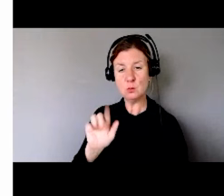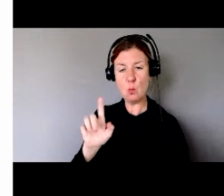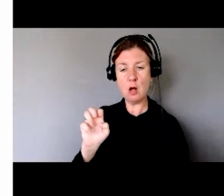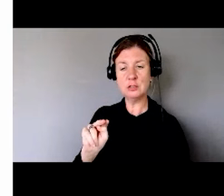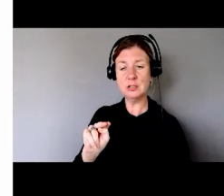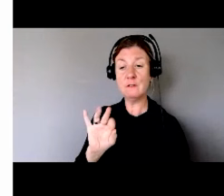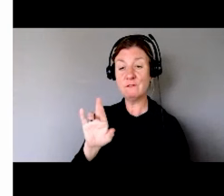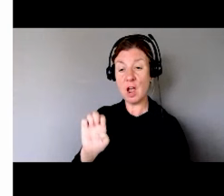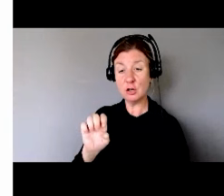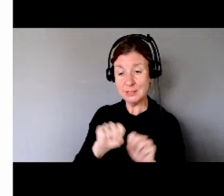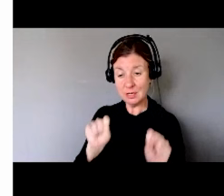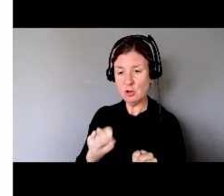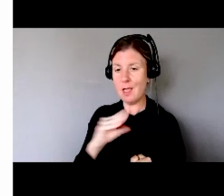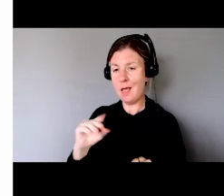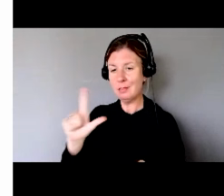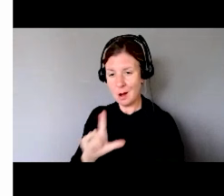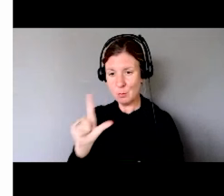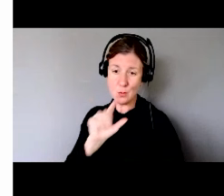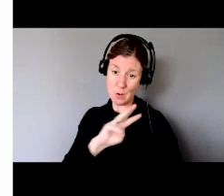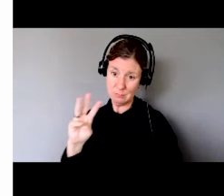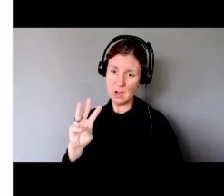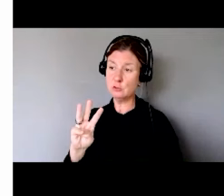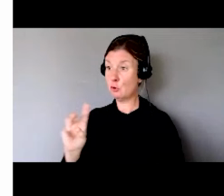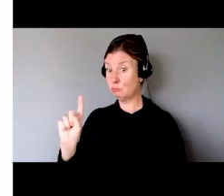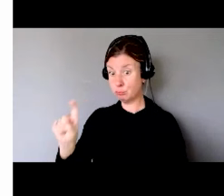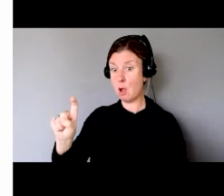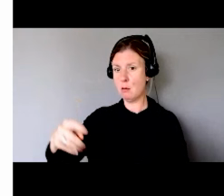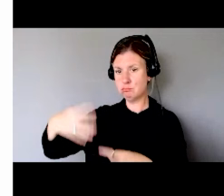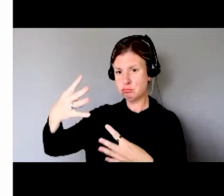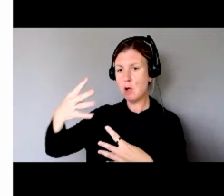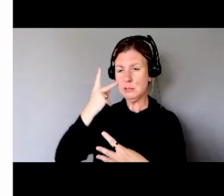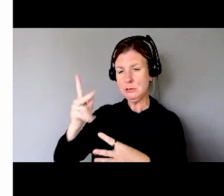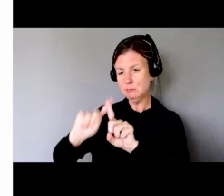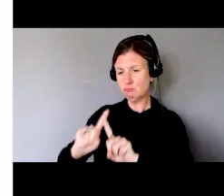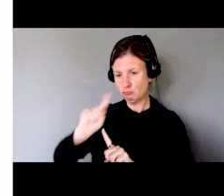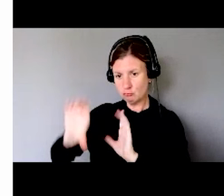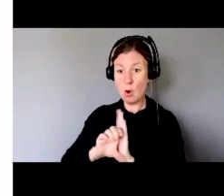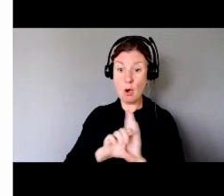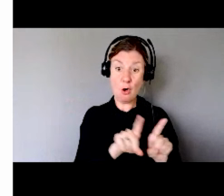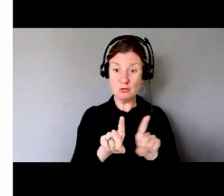Library project page, and within the pages of the guidelines.